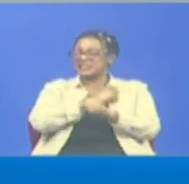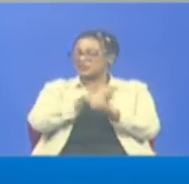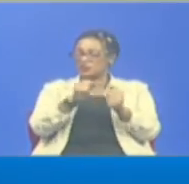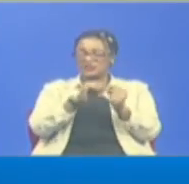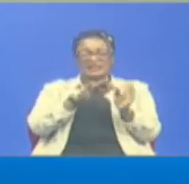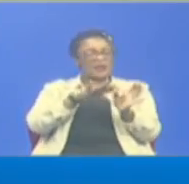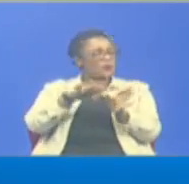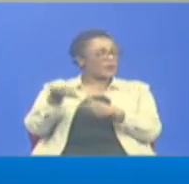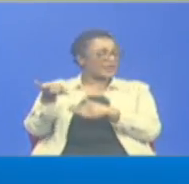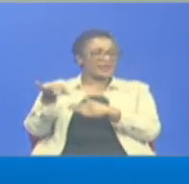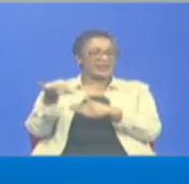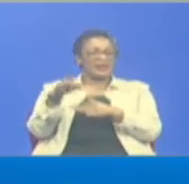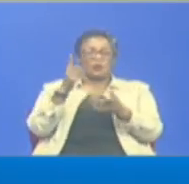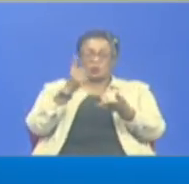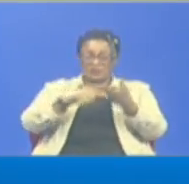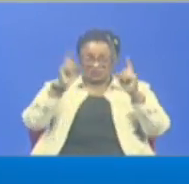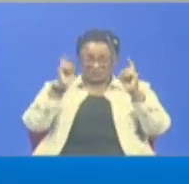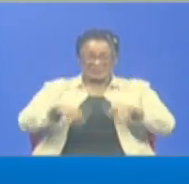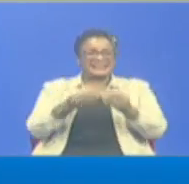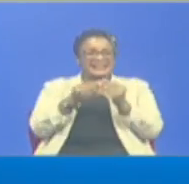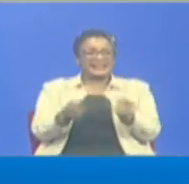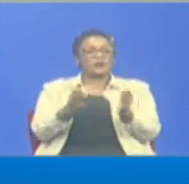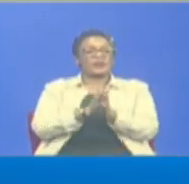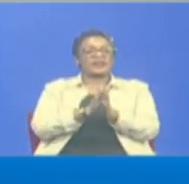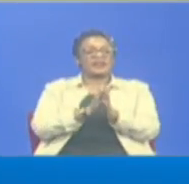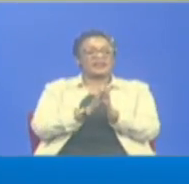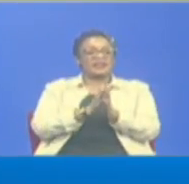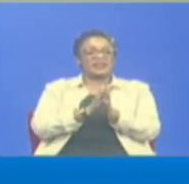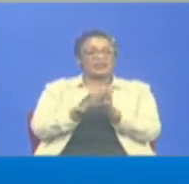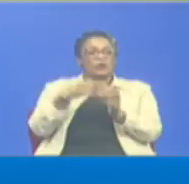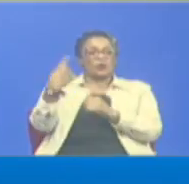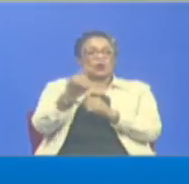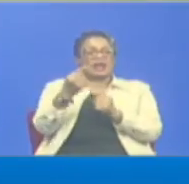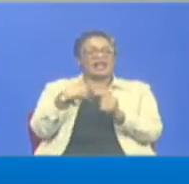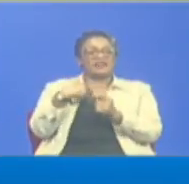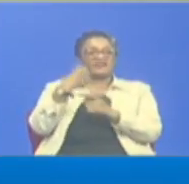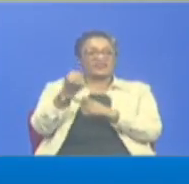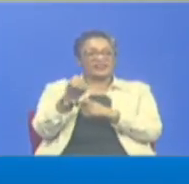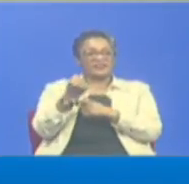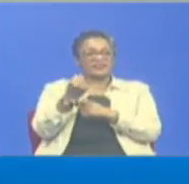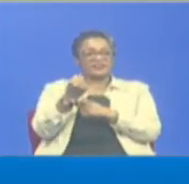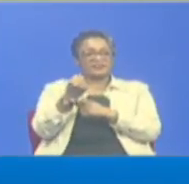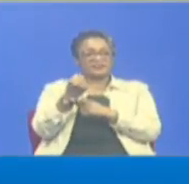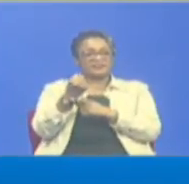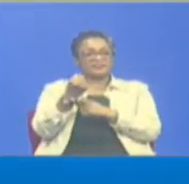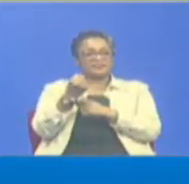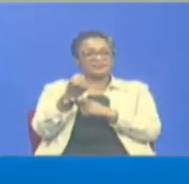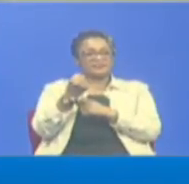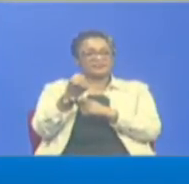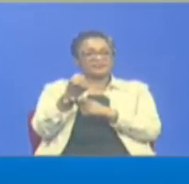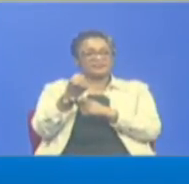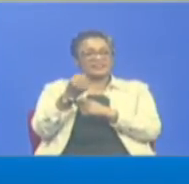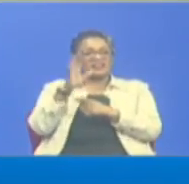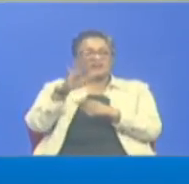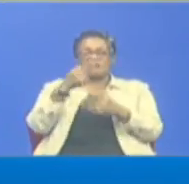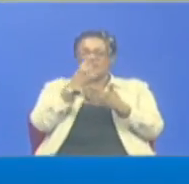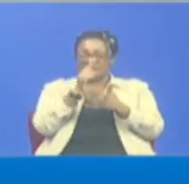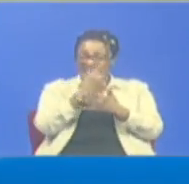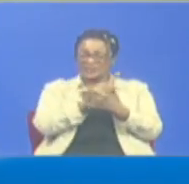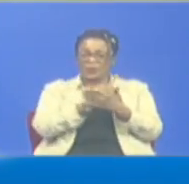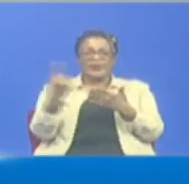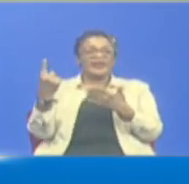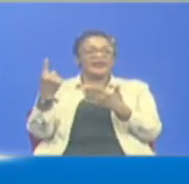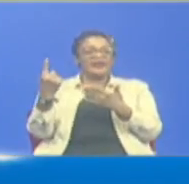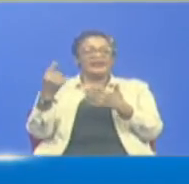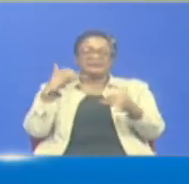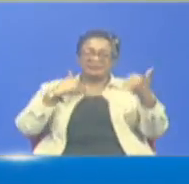in this country that needs to be dealt with. We're almost on week five of this of the COVID crisis. From week one, I started getting phone